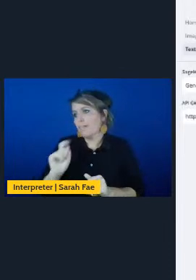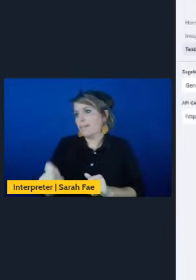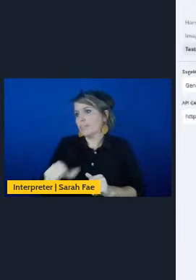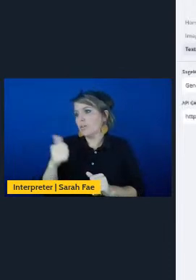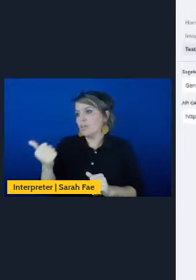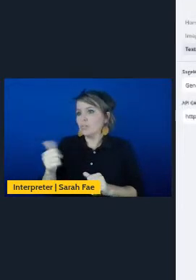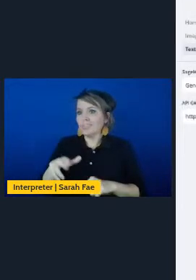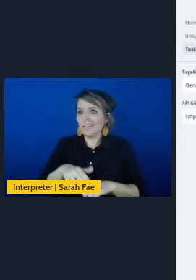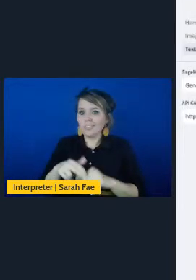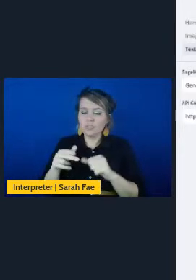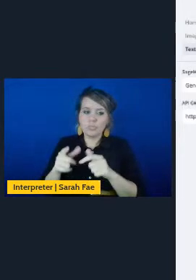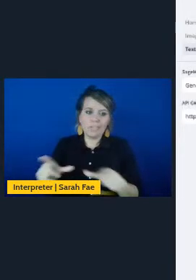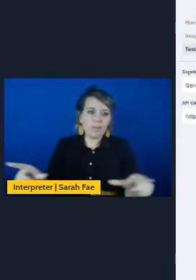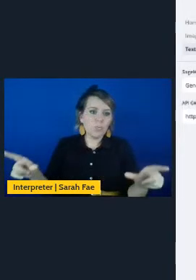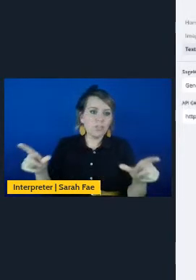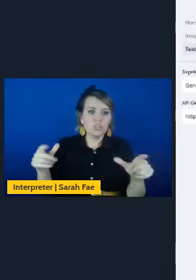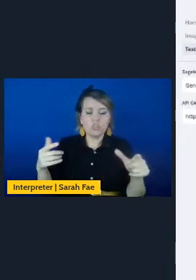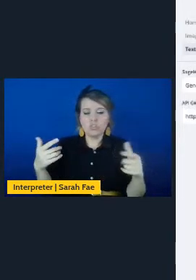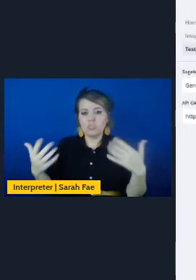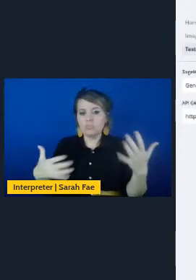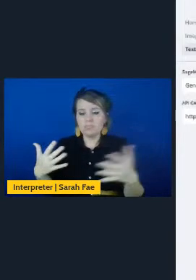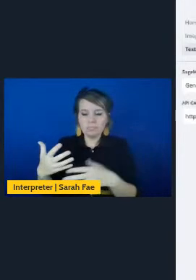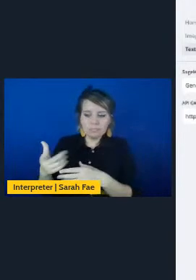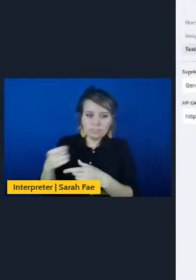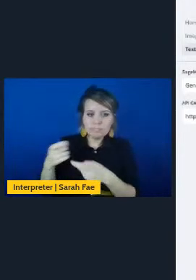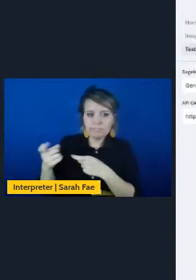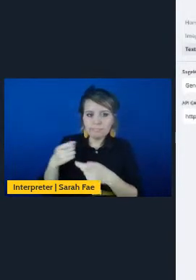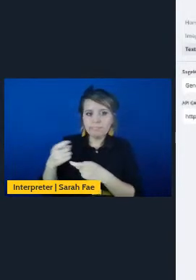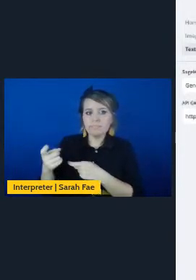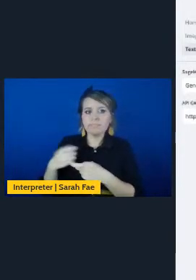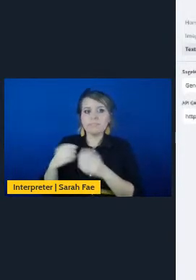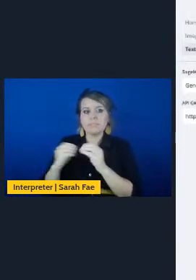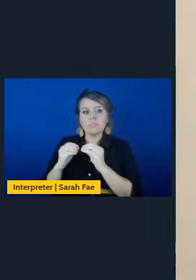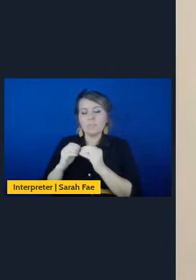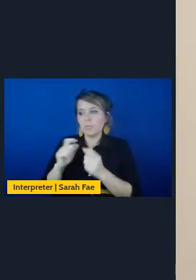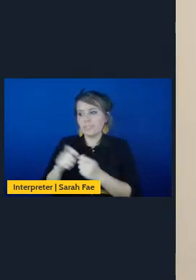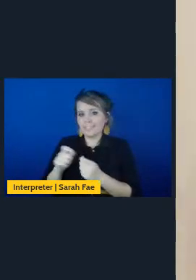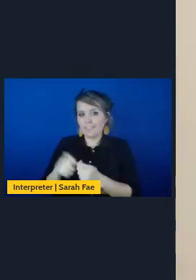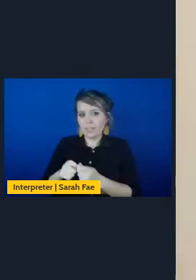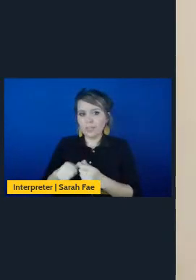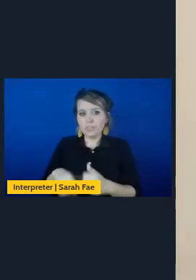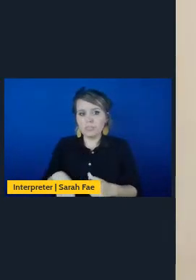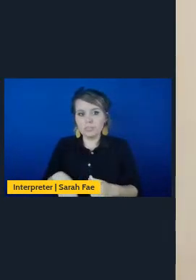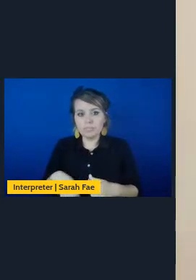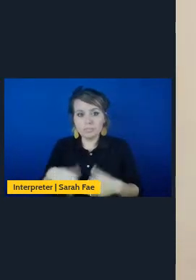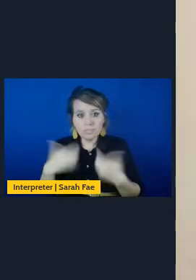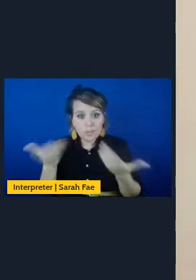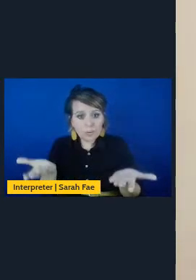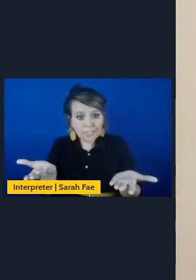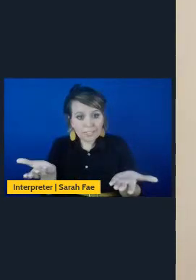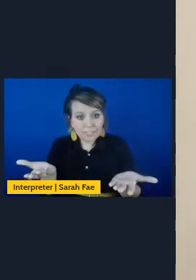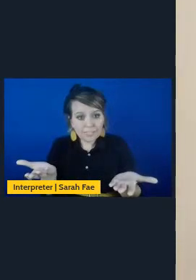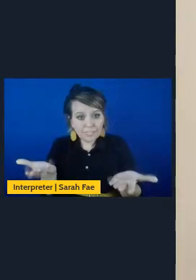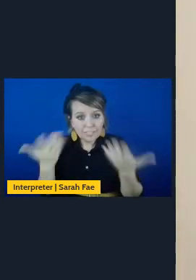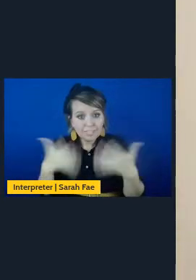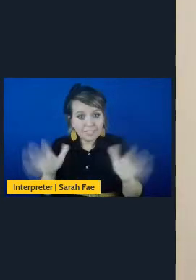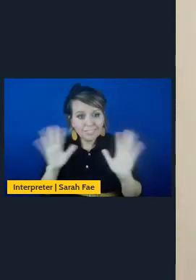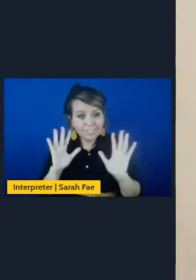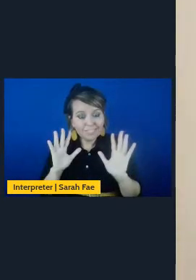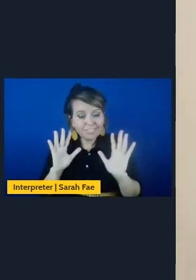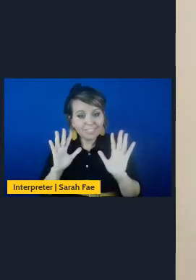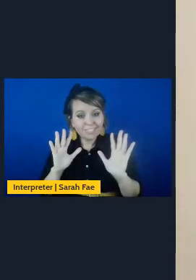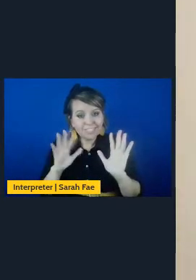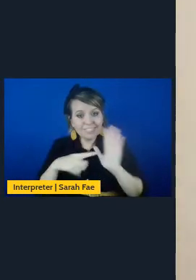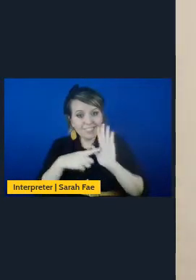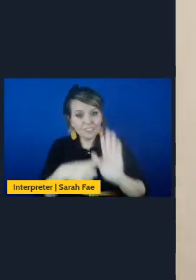process query and get more details out of it. So there it is. We have completed the 2 use cases